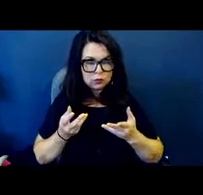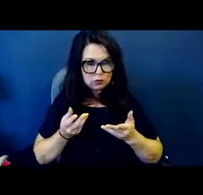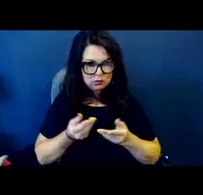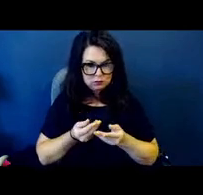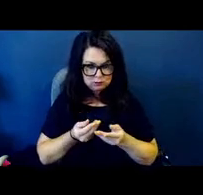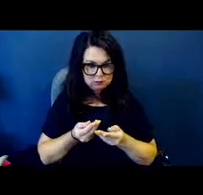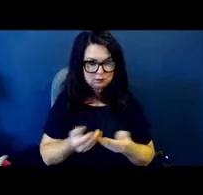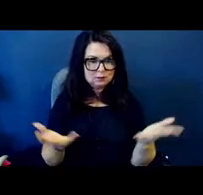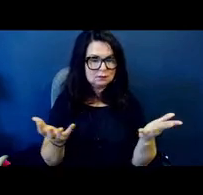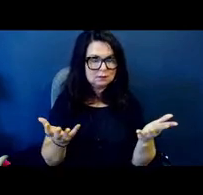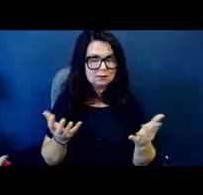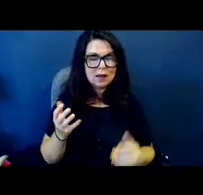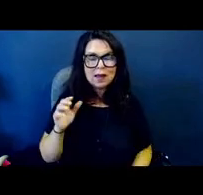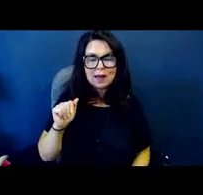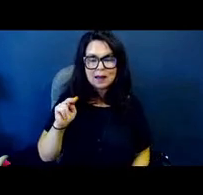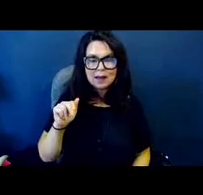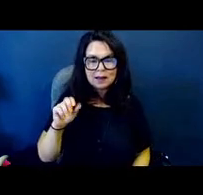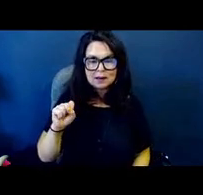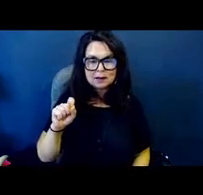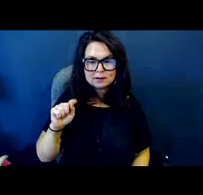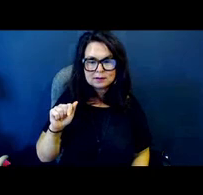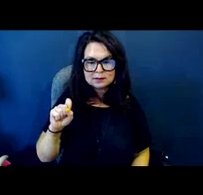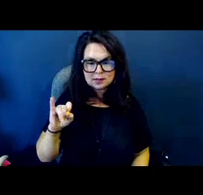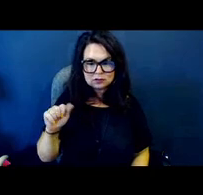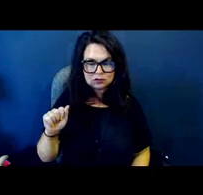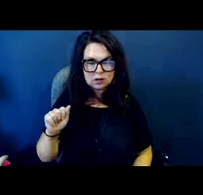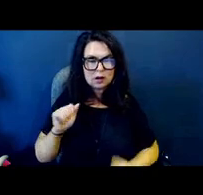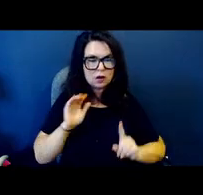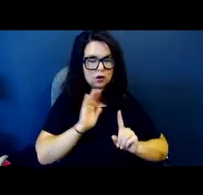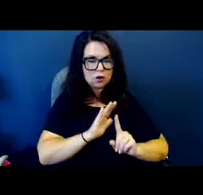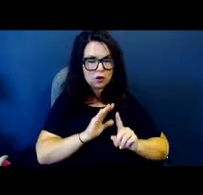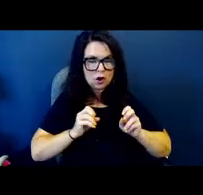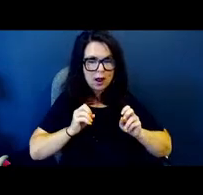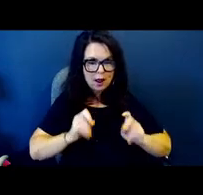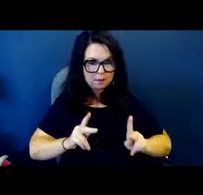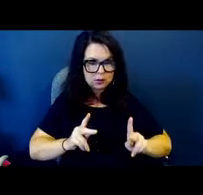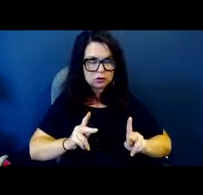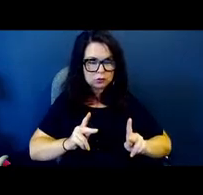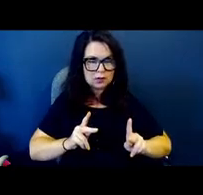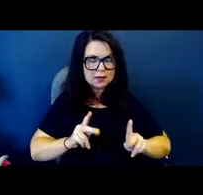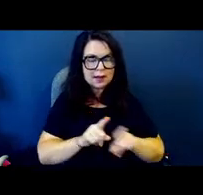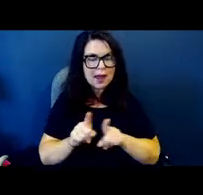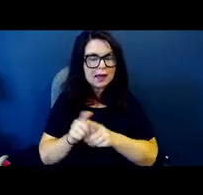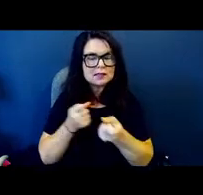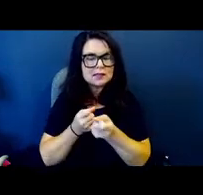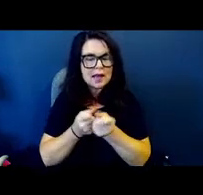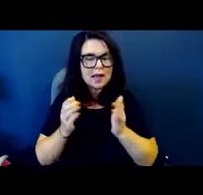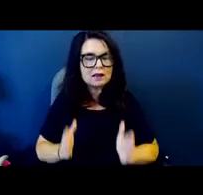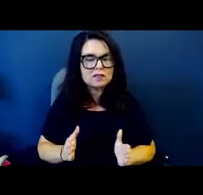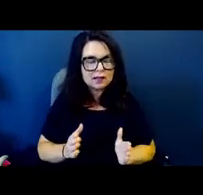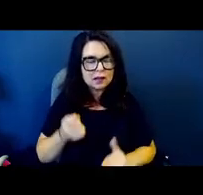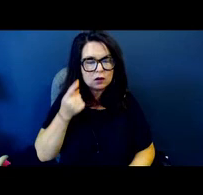that Anastasia had serving as an advocate on the DNC platform. And that's how we're going to